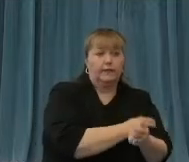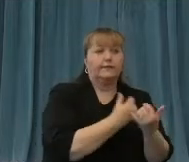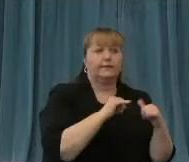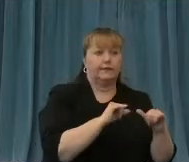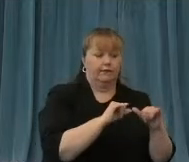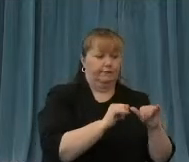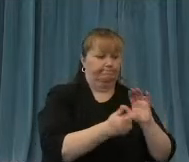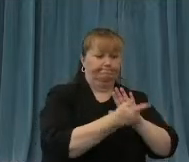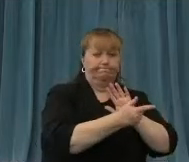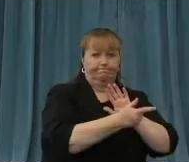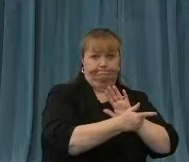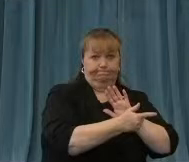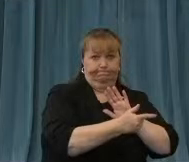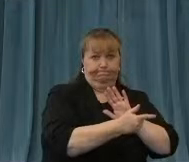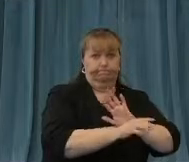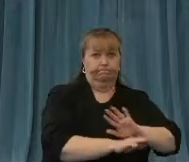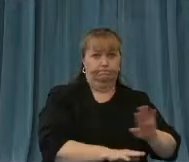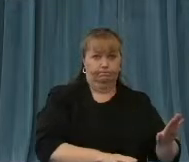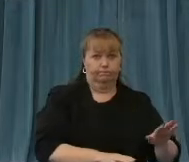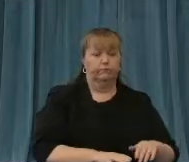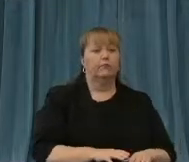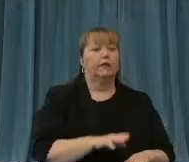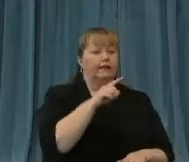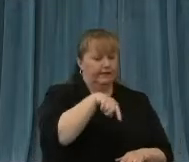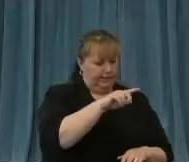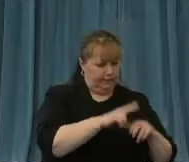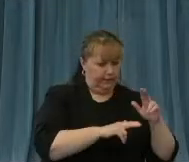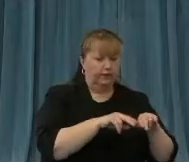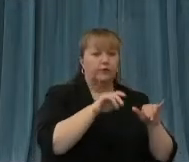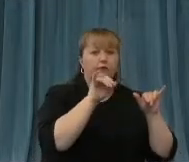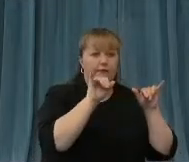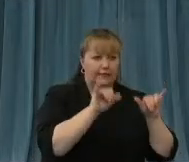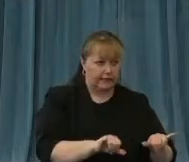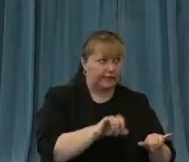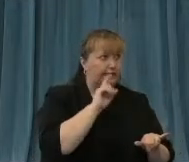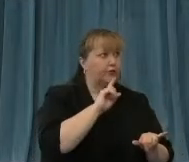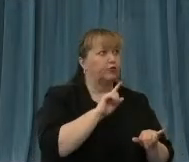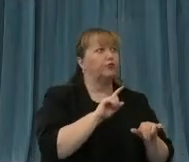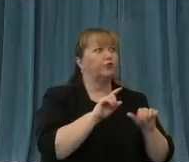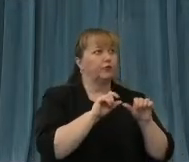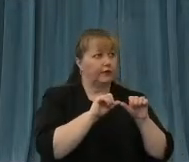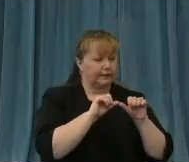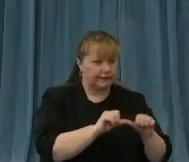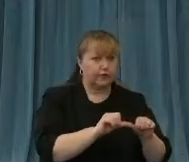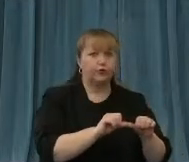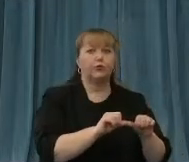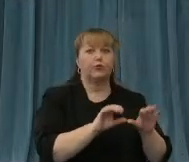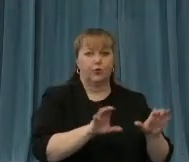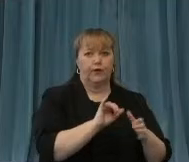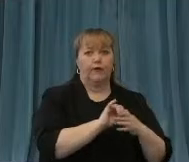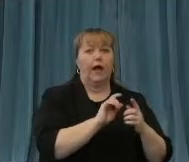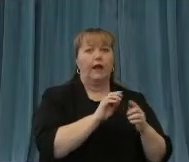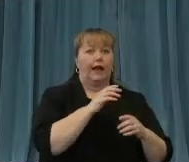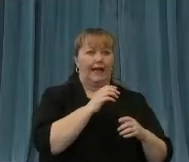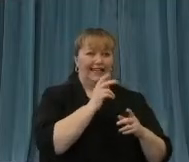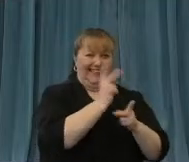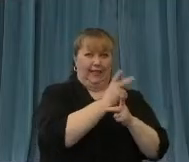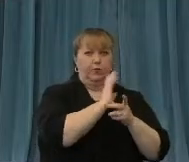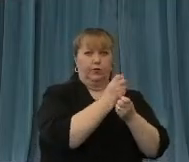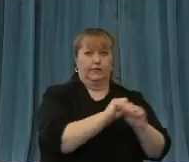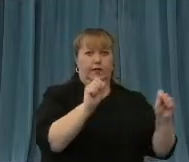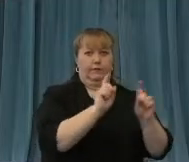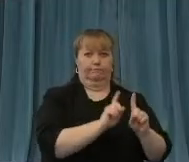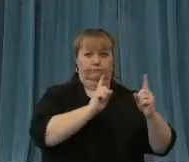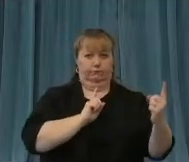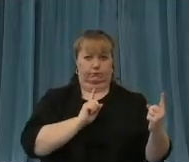residents. But I strongly encourage these facilities to consider video conferencing capabilities. Under the